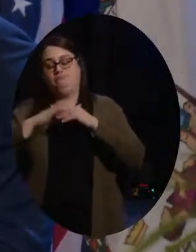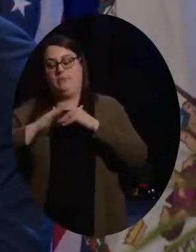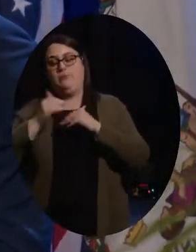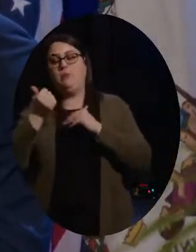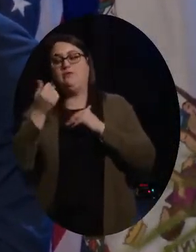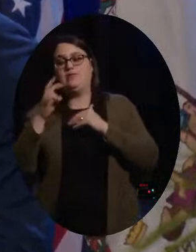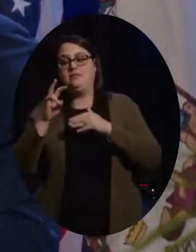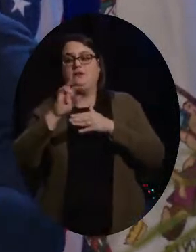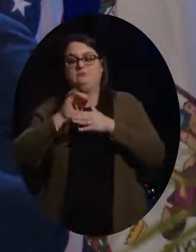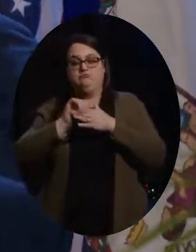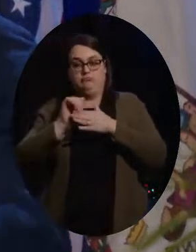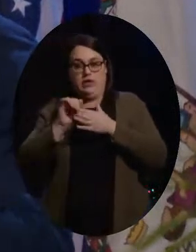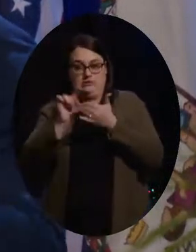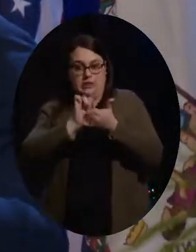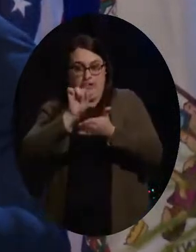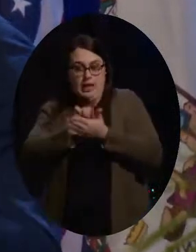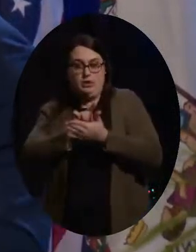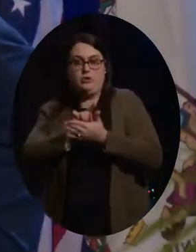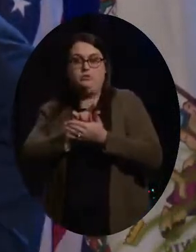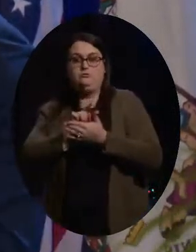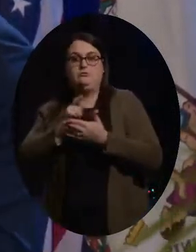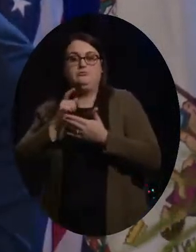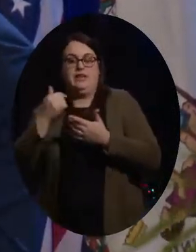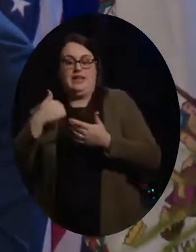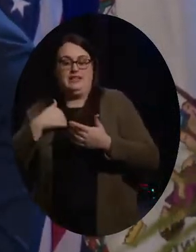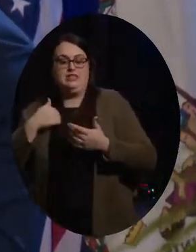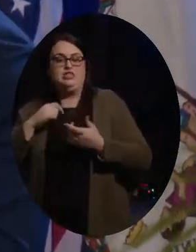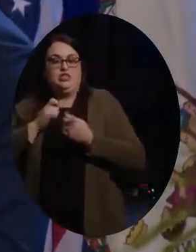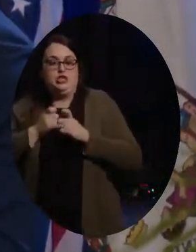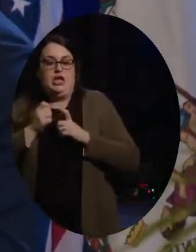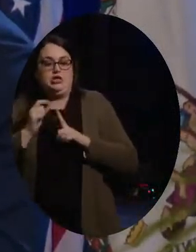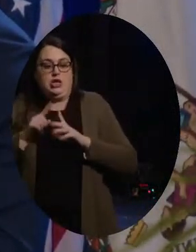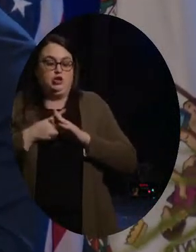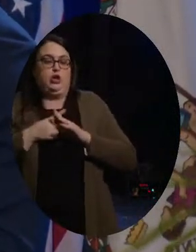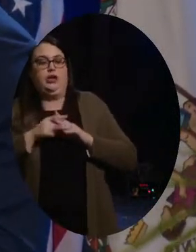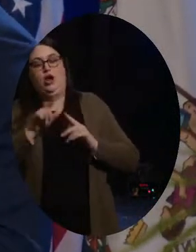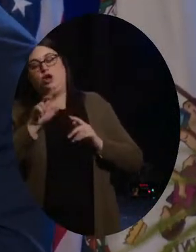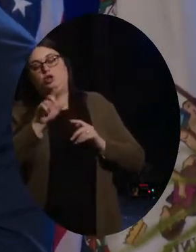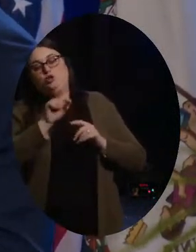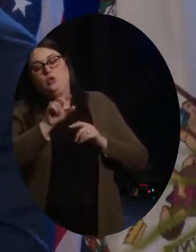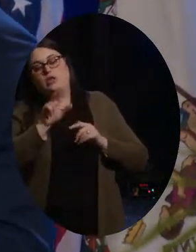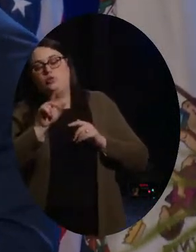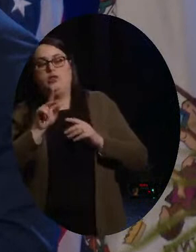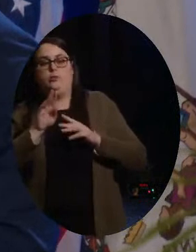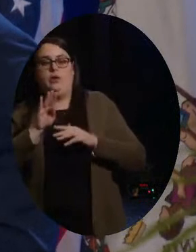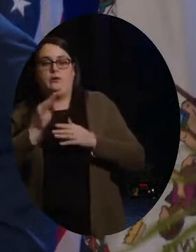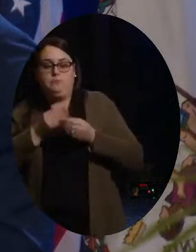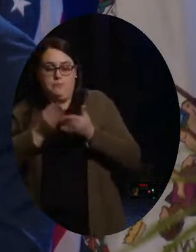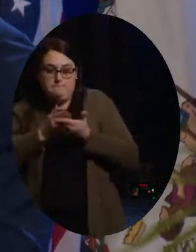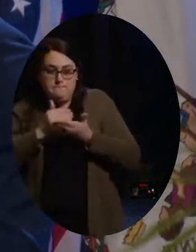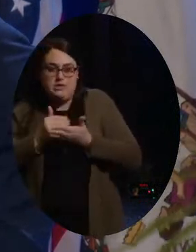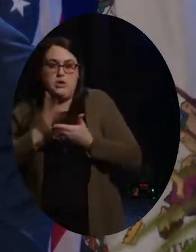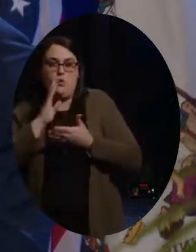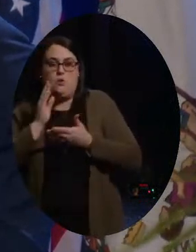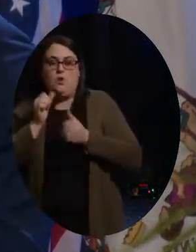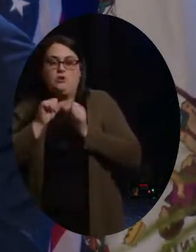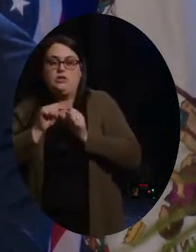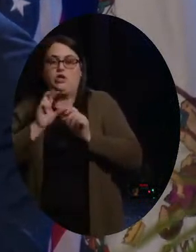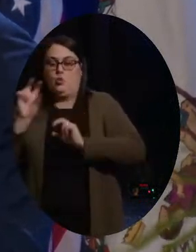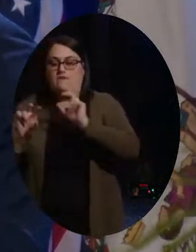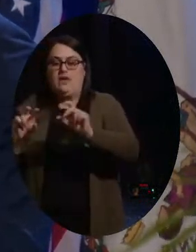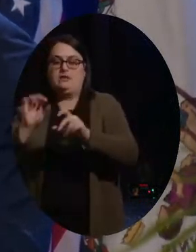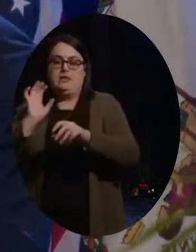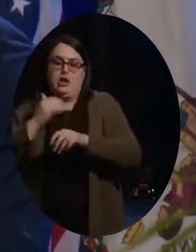hour, a change I made in our fiscal year 2023 budget, and we'll keep investing in our workforce.